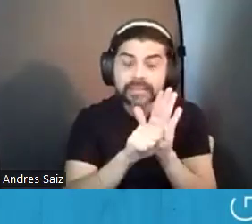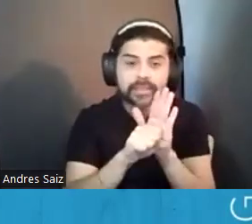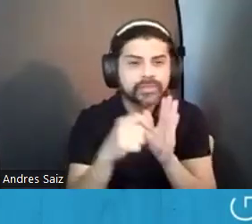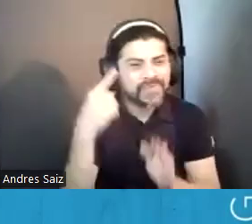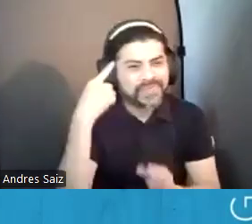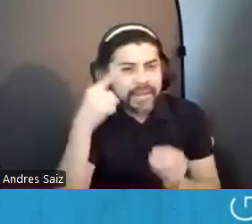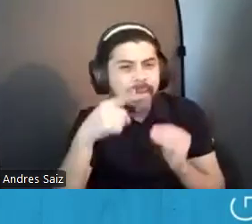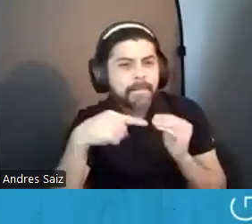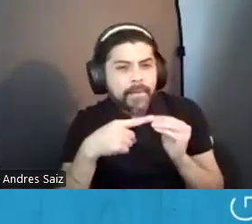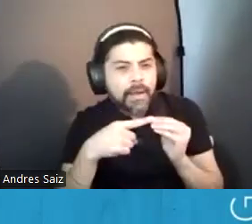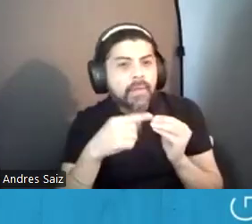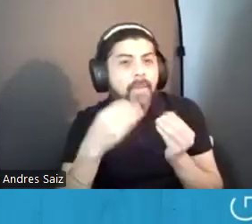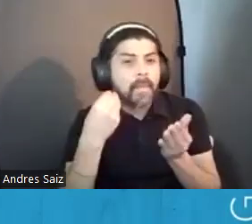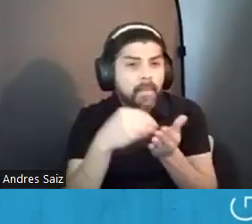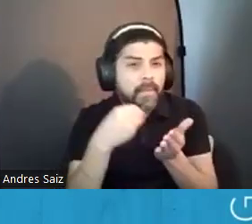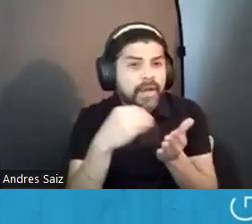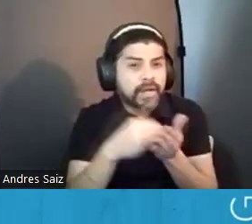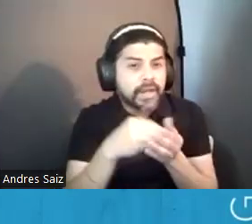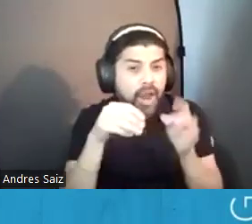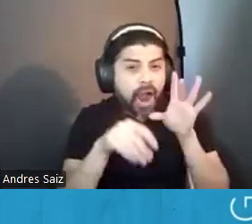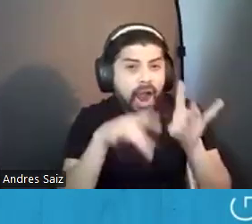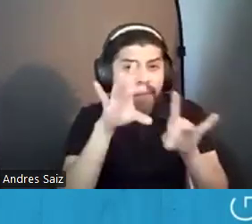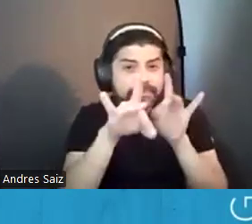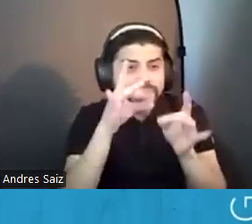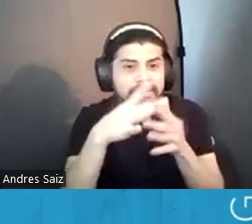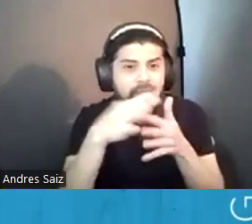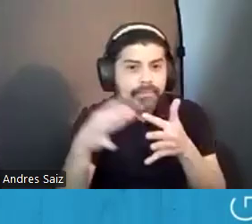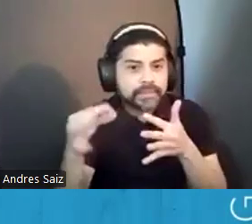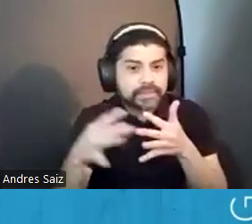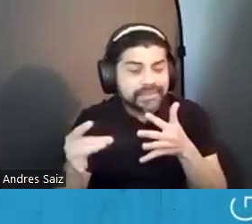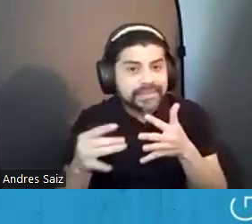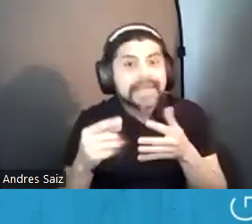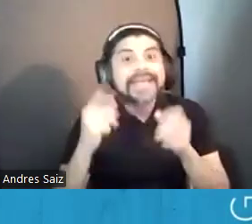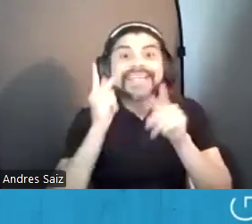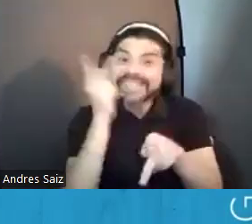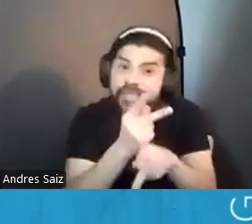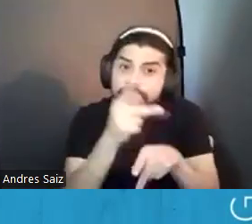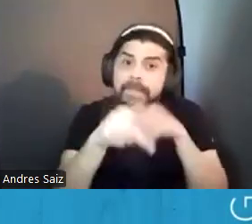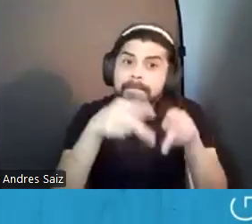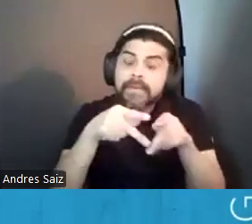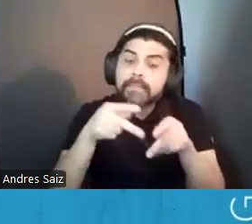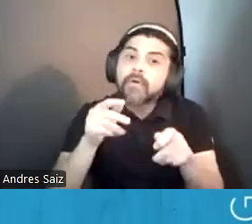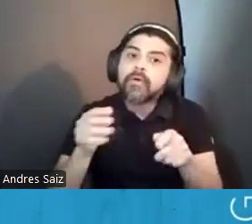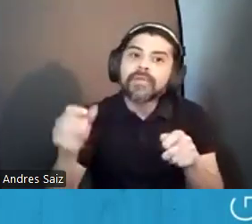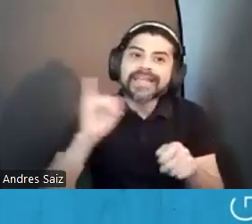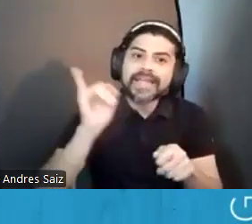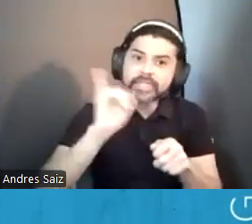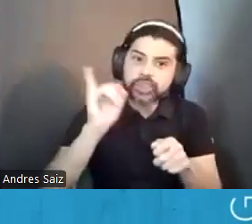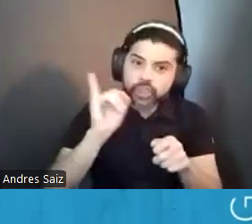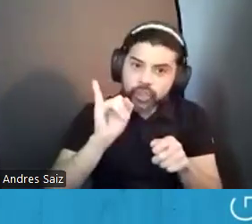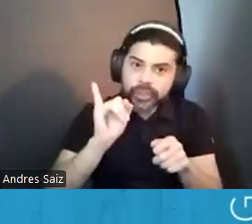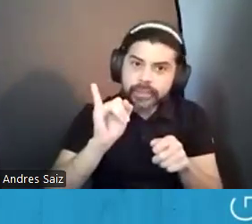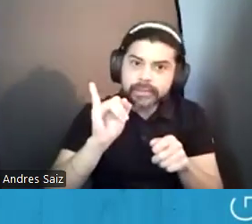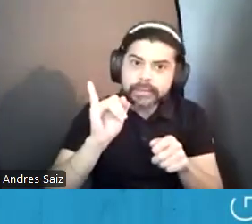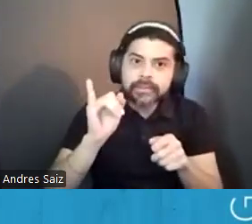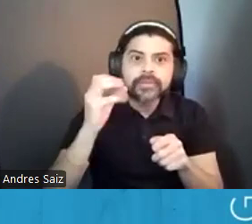options, ways to mitigate the harm, keeping people fully covered, so we don't end up further increasing our uninsured population, which